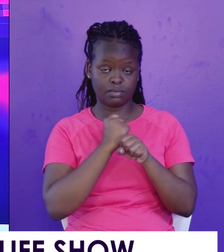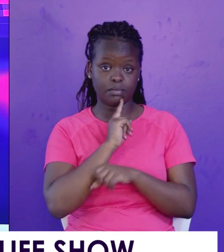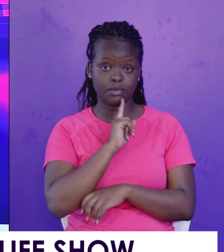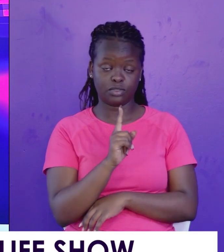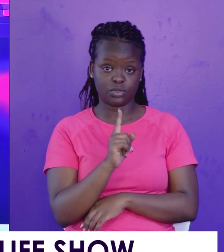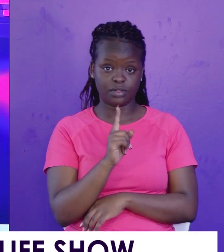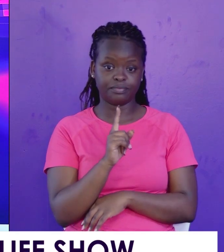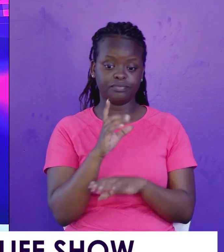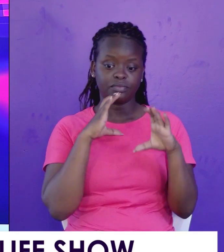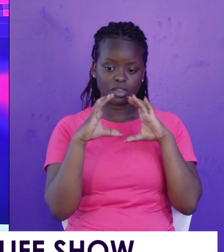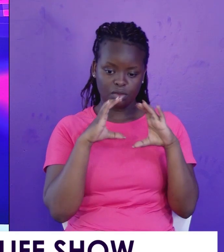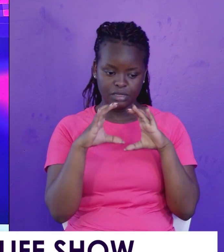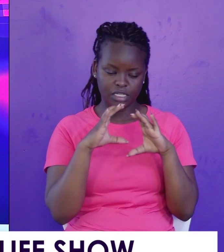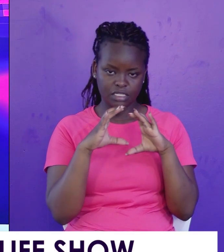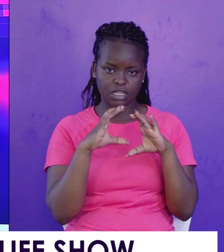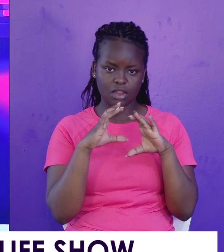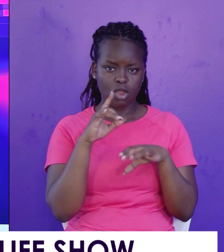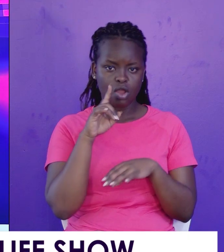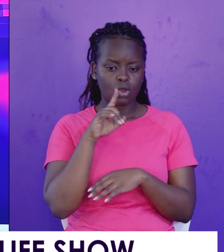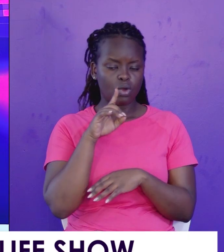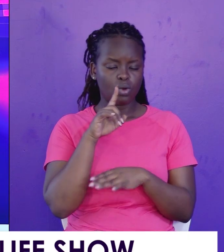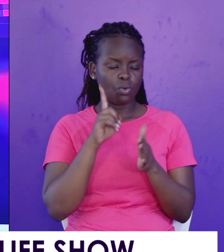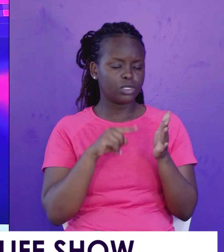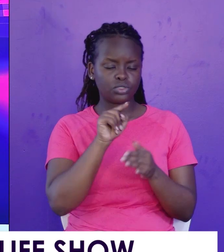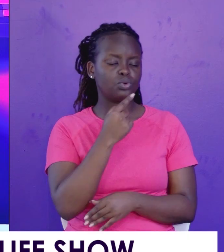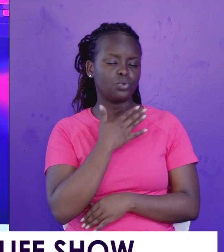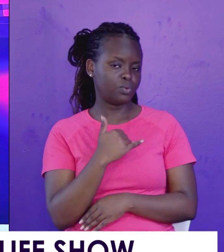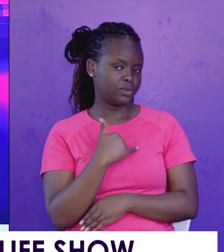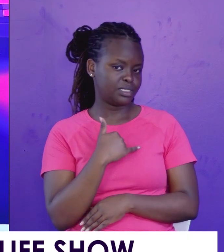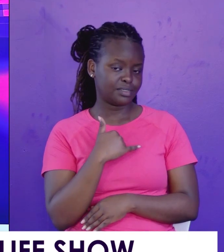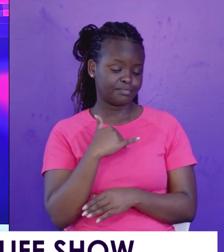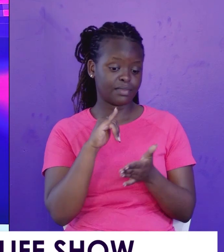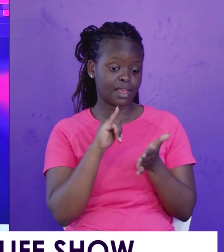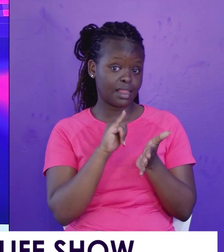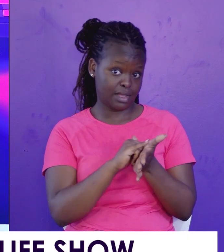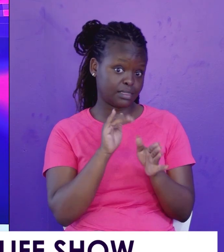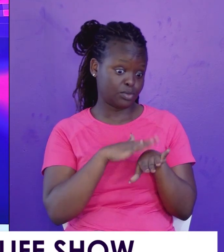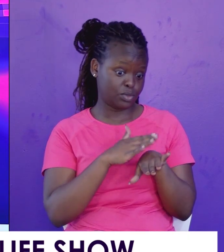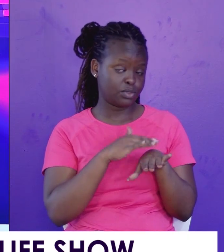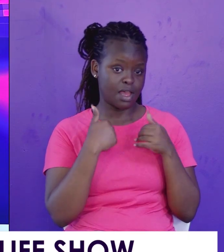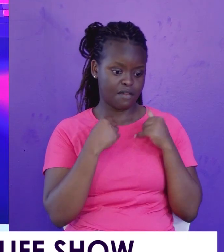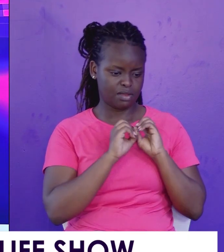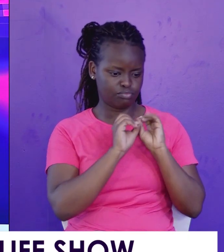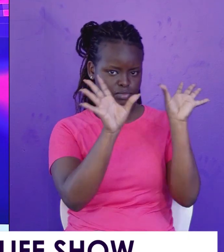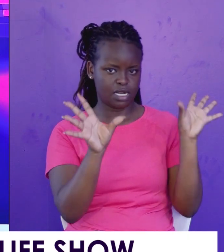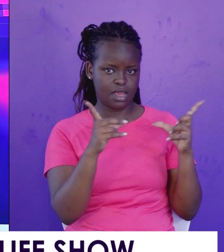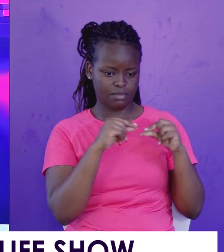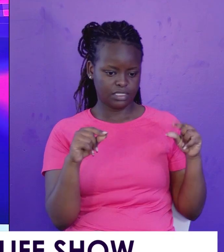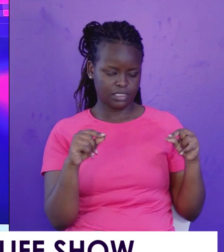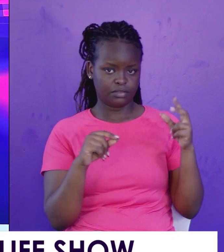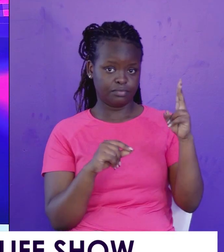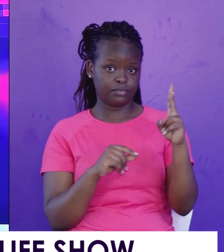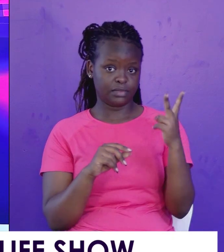is communicating what you want. Okay. So that is very effective to have a clear message. The second issue is to